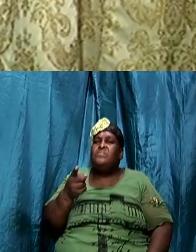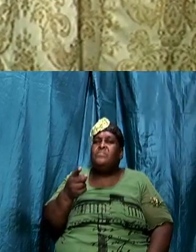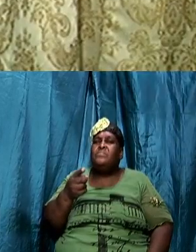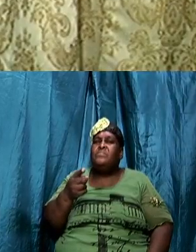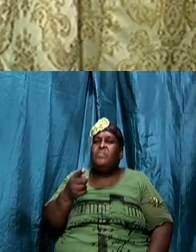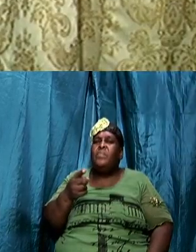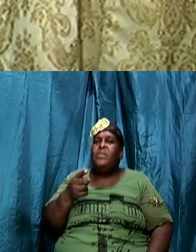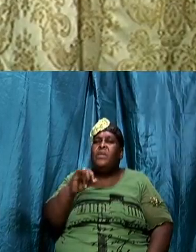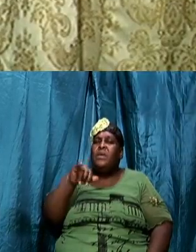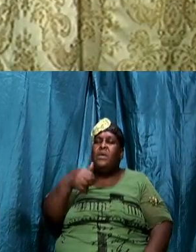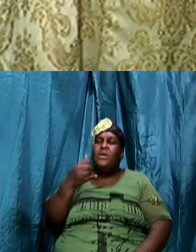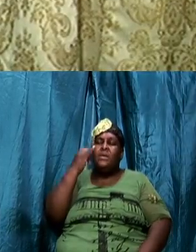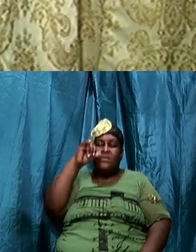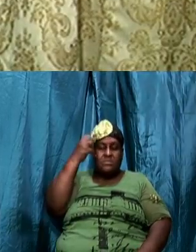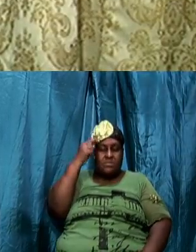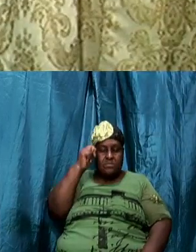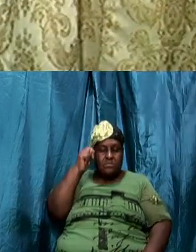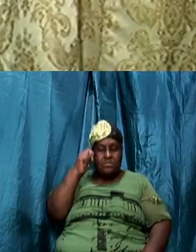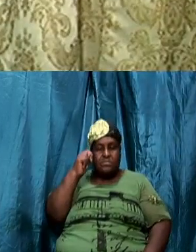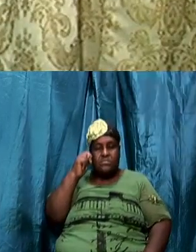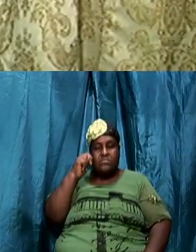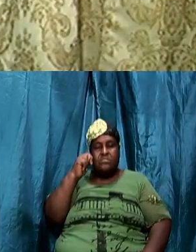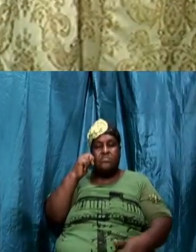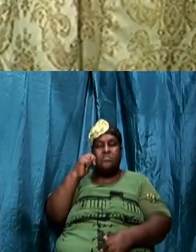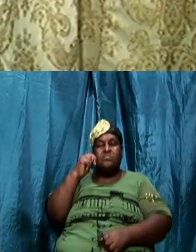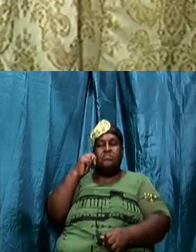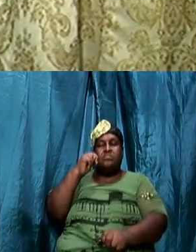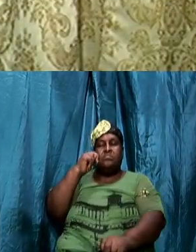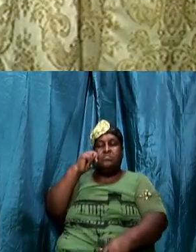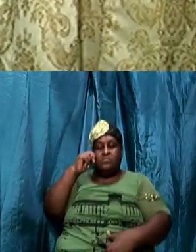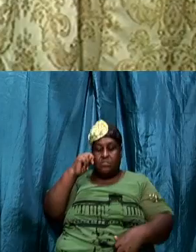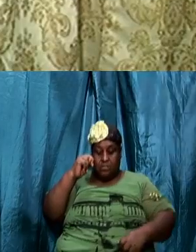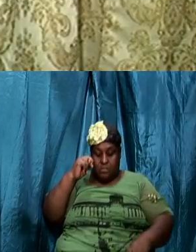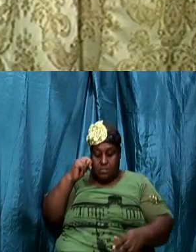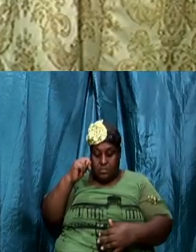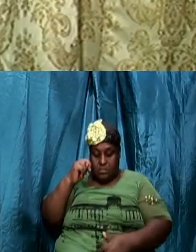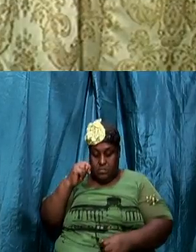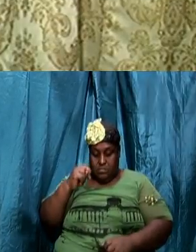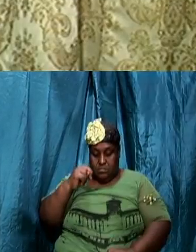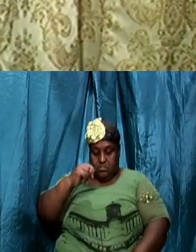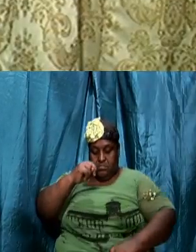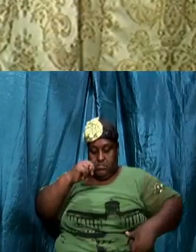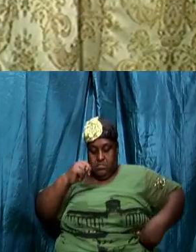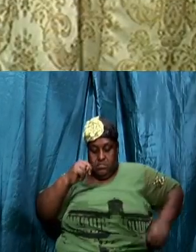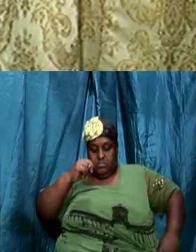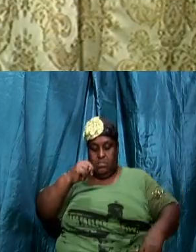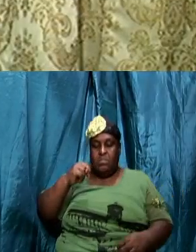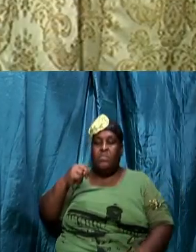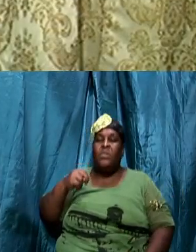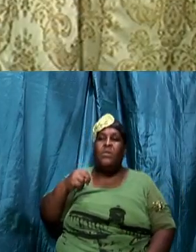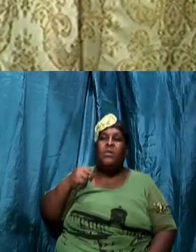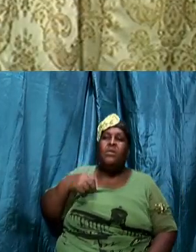in St. John, I believe it is 14 and verse 15.